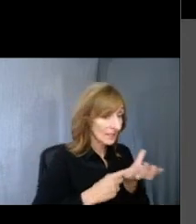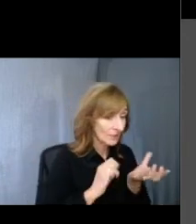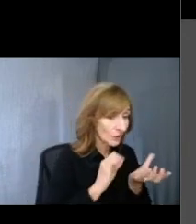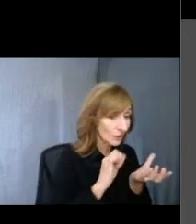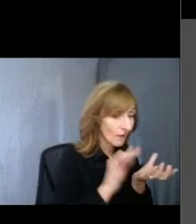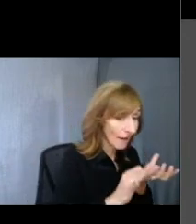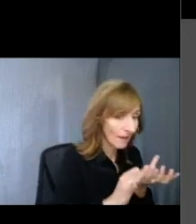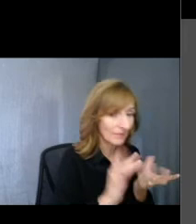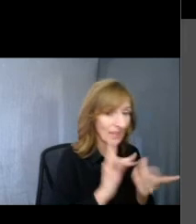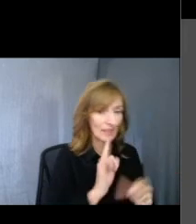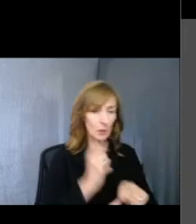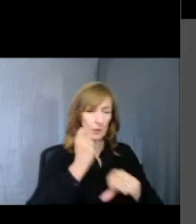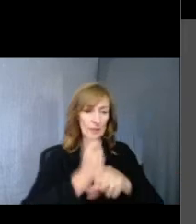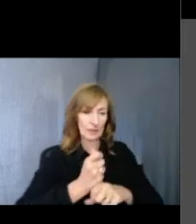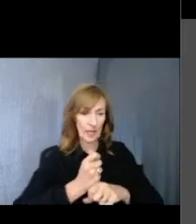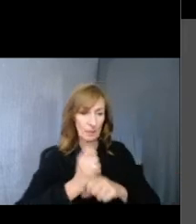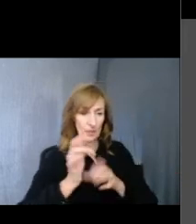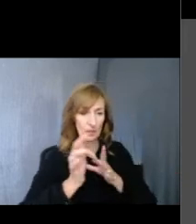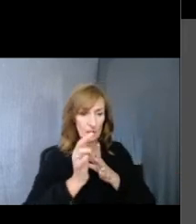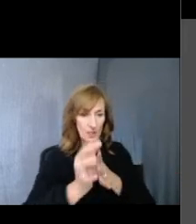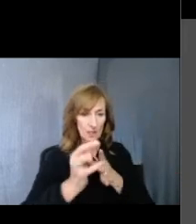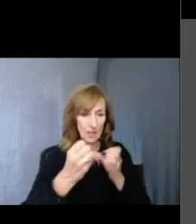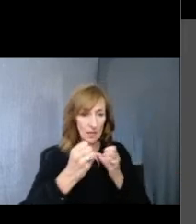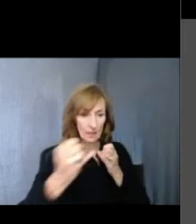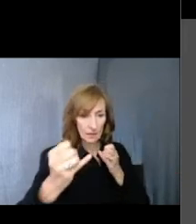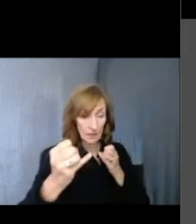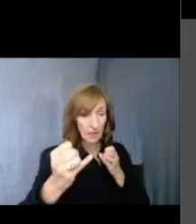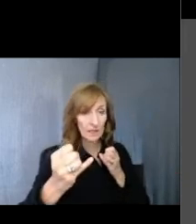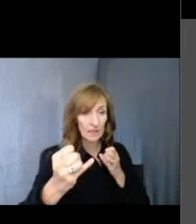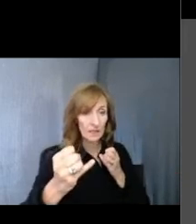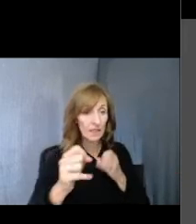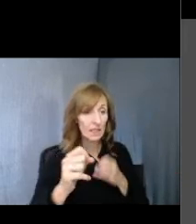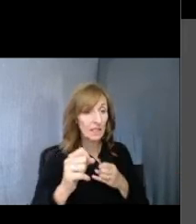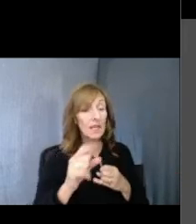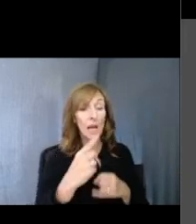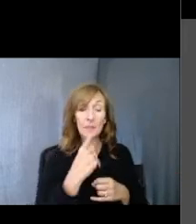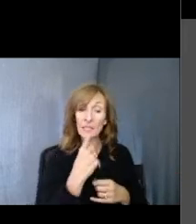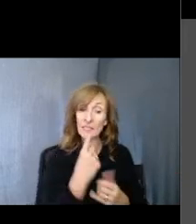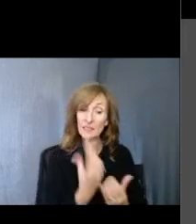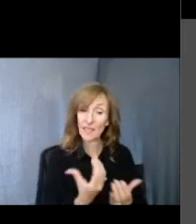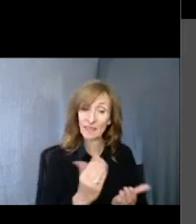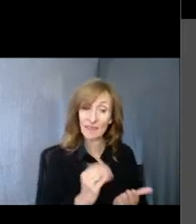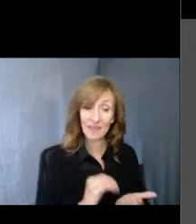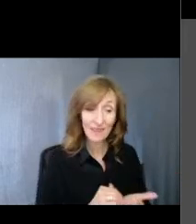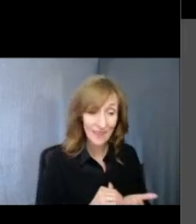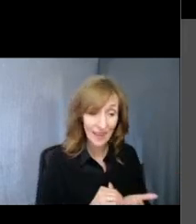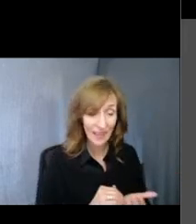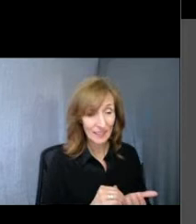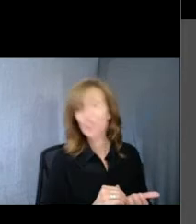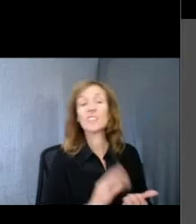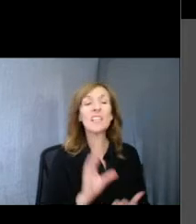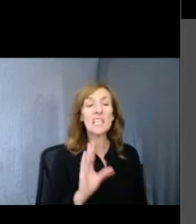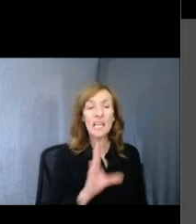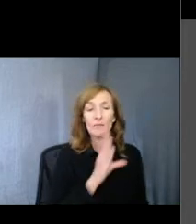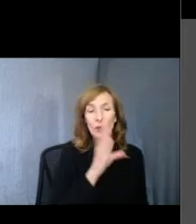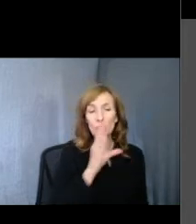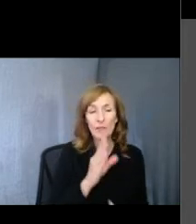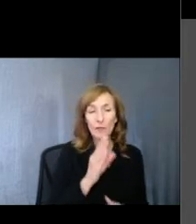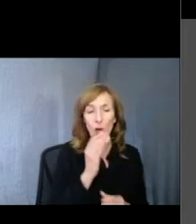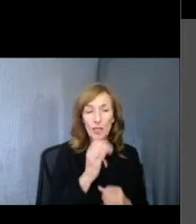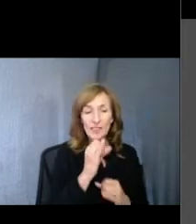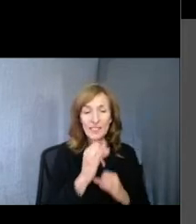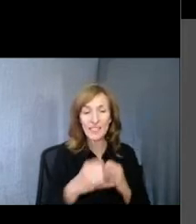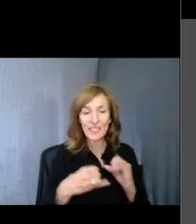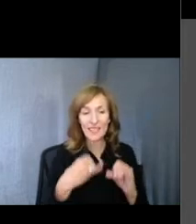here, and I'm going to say it again later. If you guys have never gone to the International Renal Interest Society, if you put